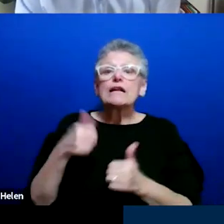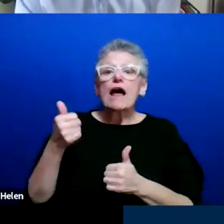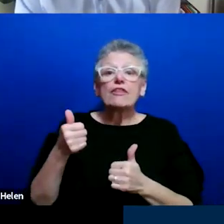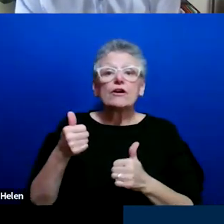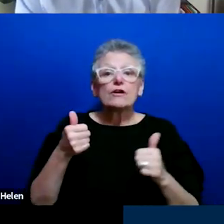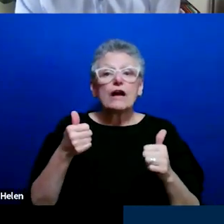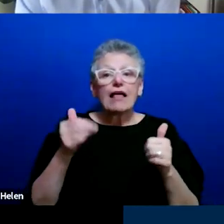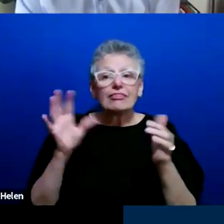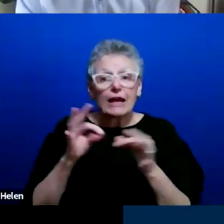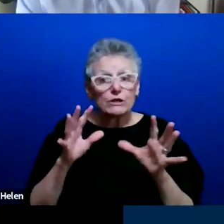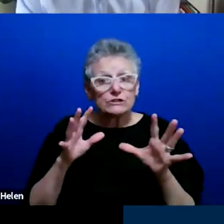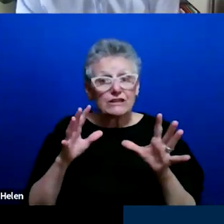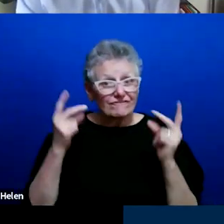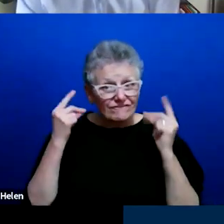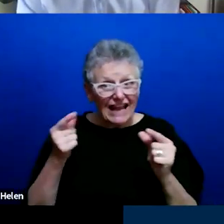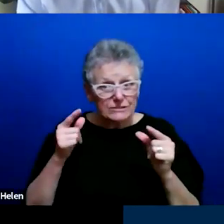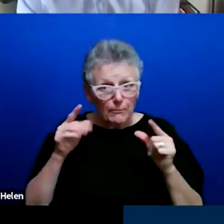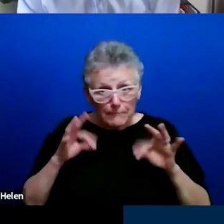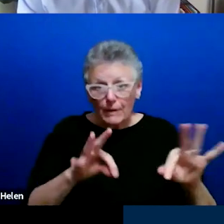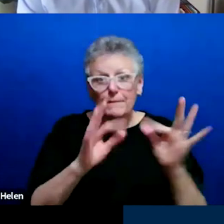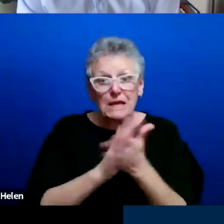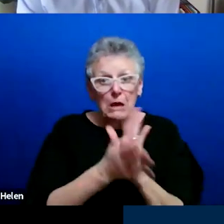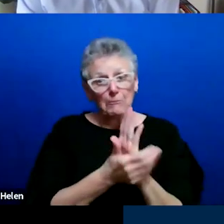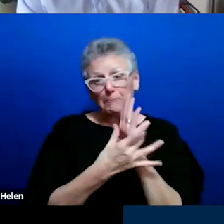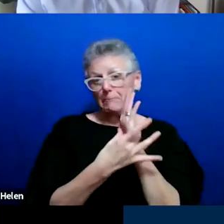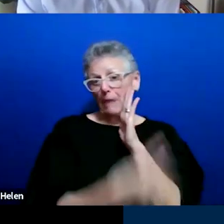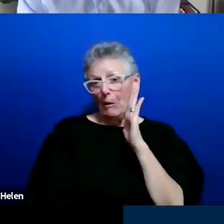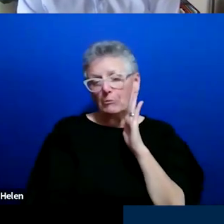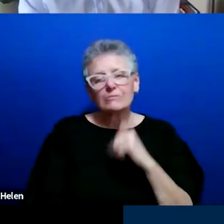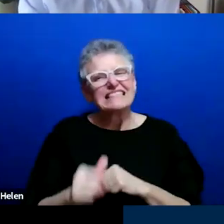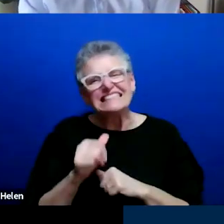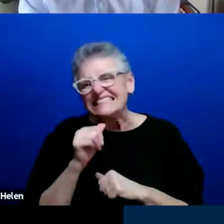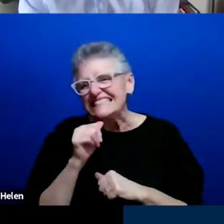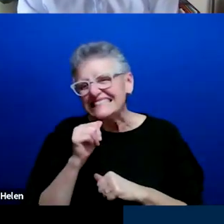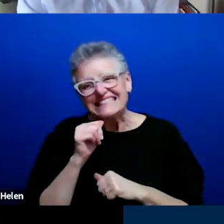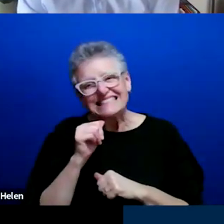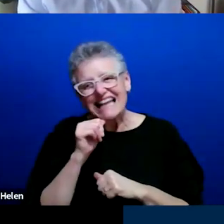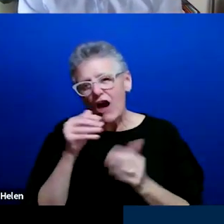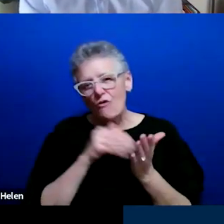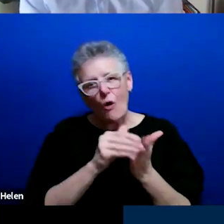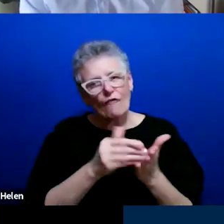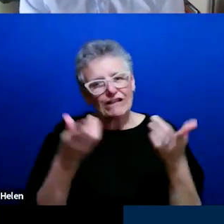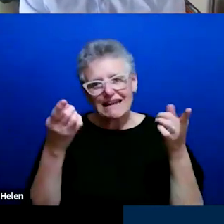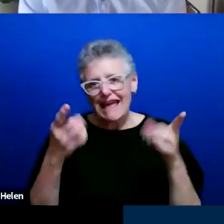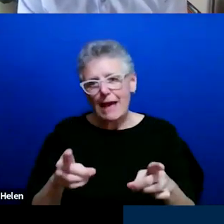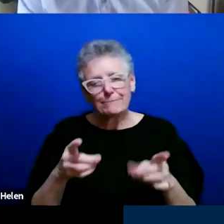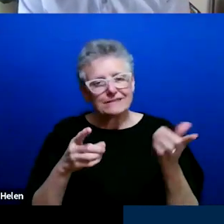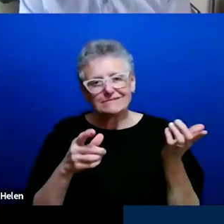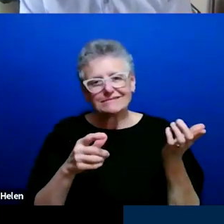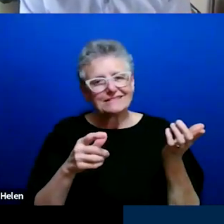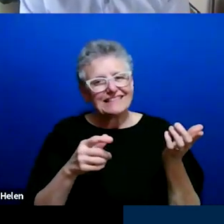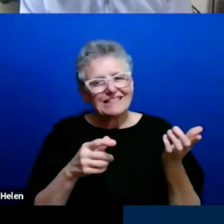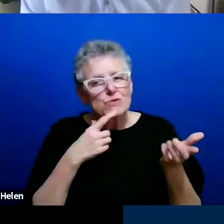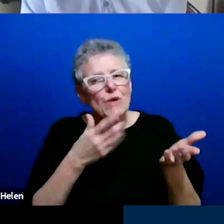and be very proficient in it is not very I don't think it's very likely to ask a busy family to do